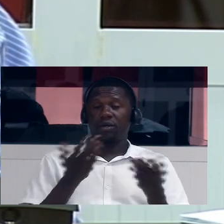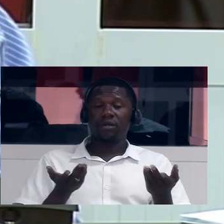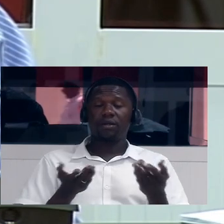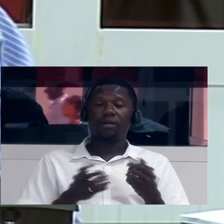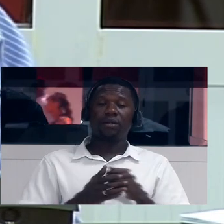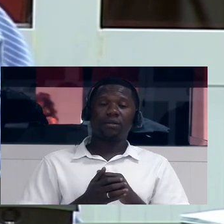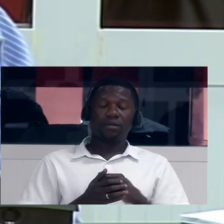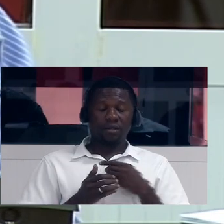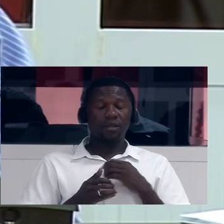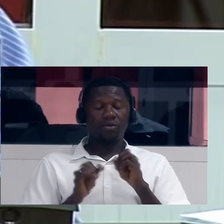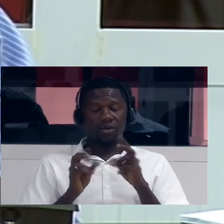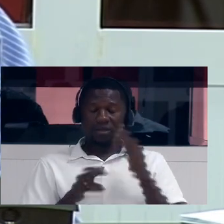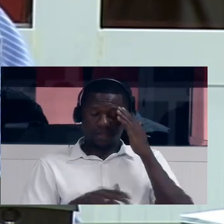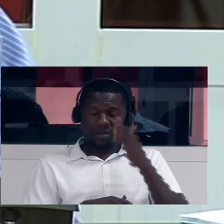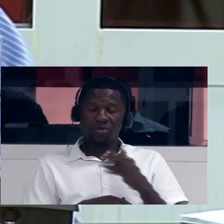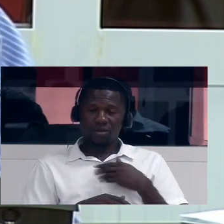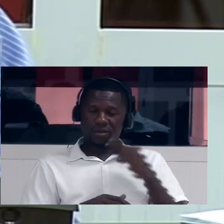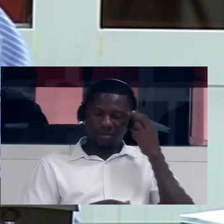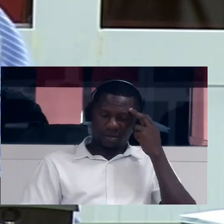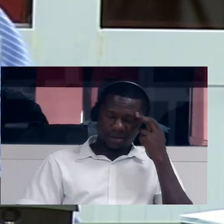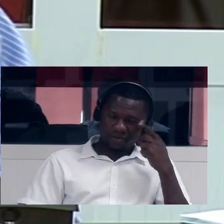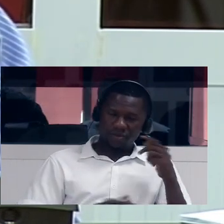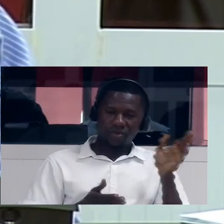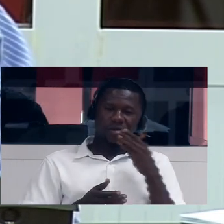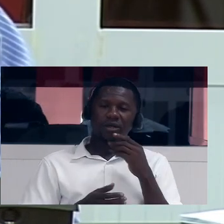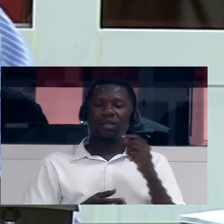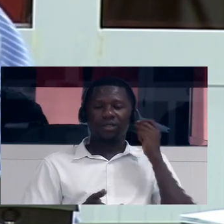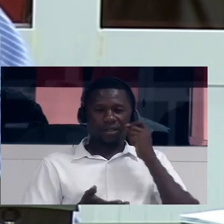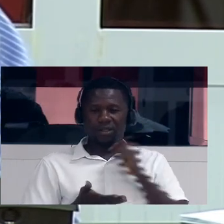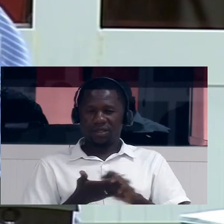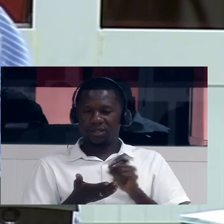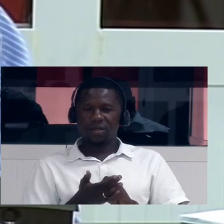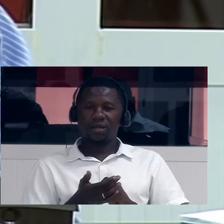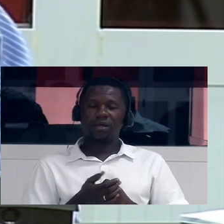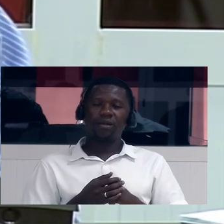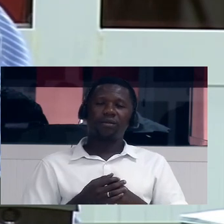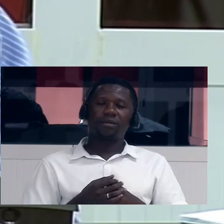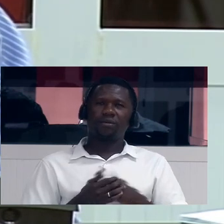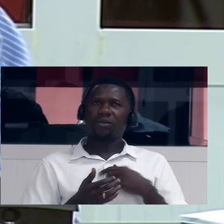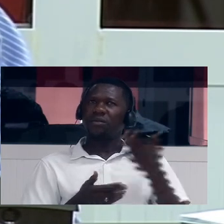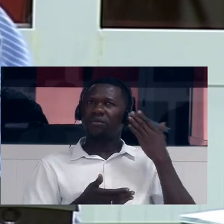I said, okay, thank you. So I decided to go to the then Secretary General, who was the late,